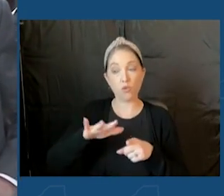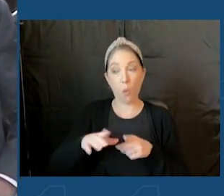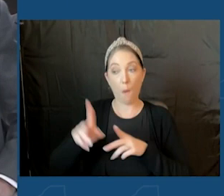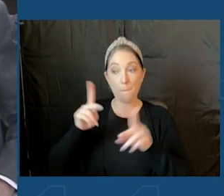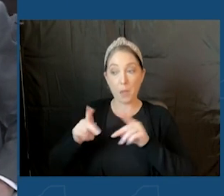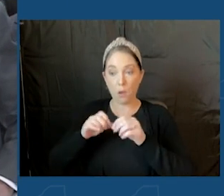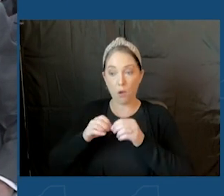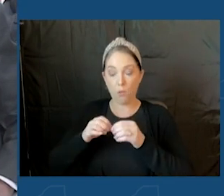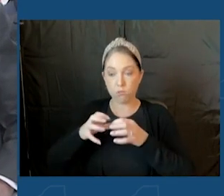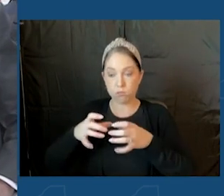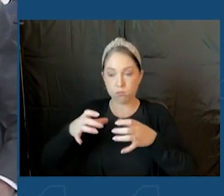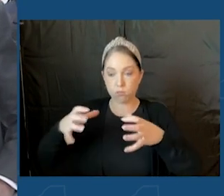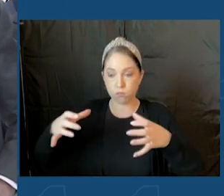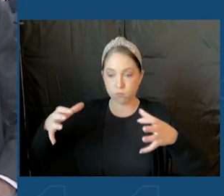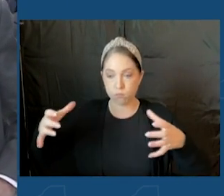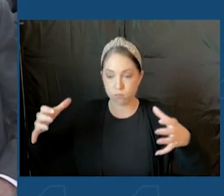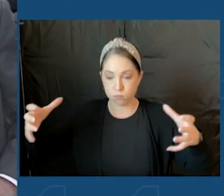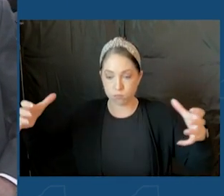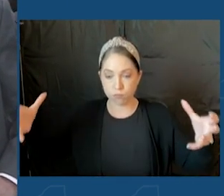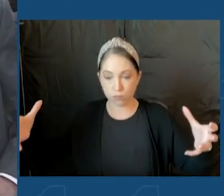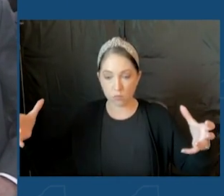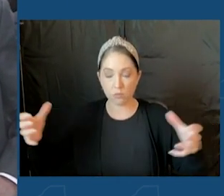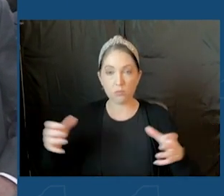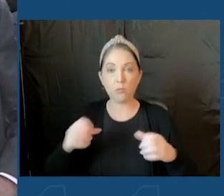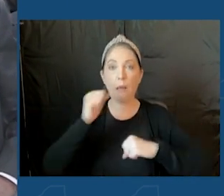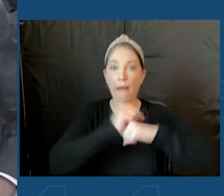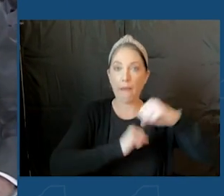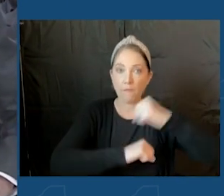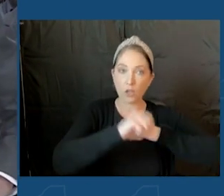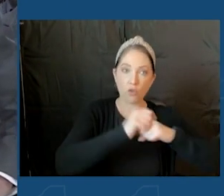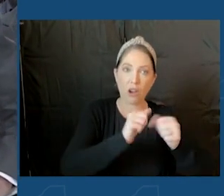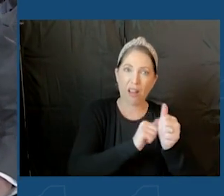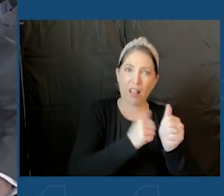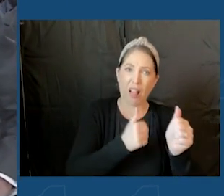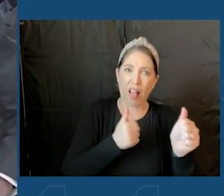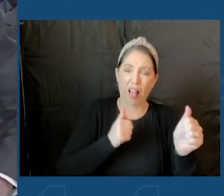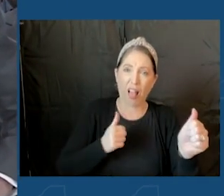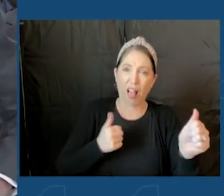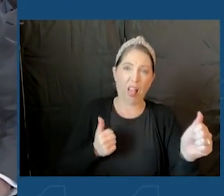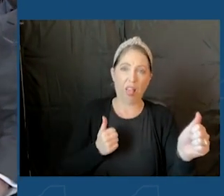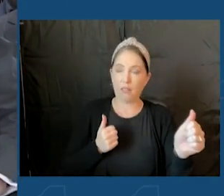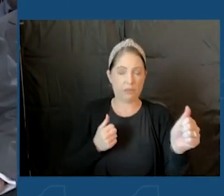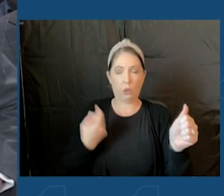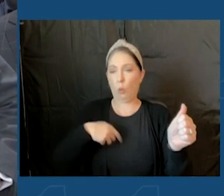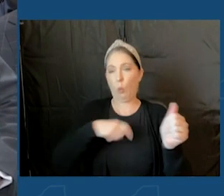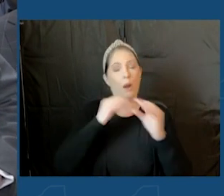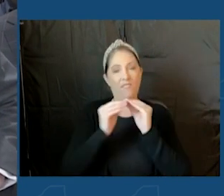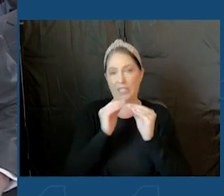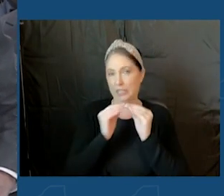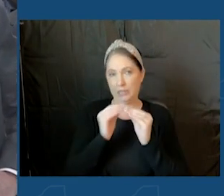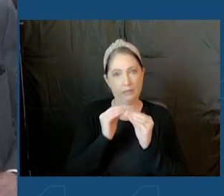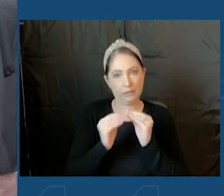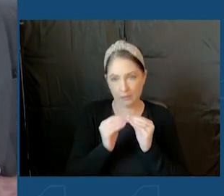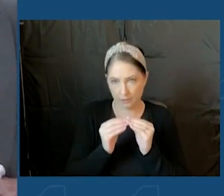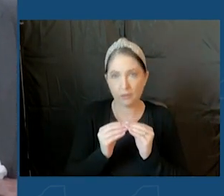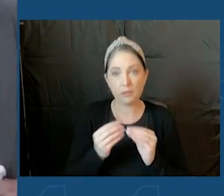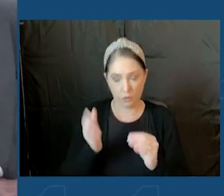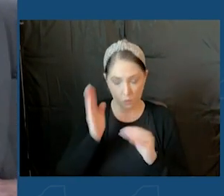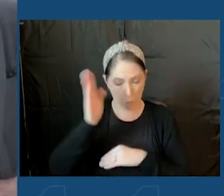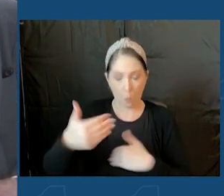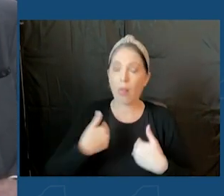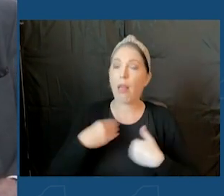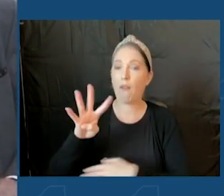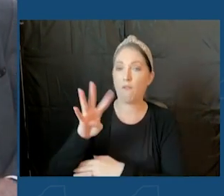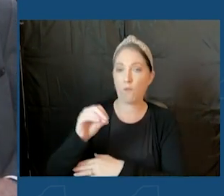grows. Infrastructure laid behind too long, we are remedying the wrongs of the past. And so we'll have a 40%